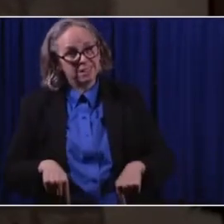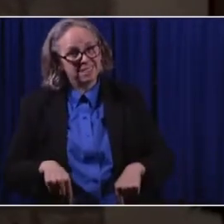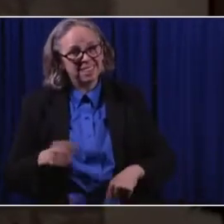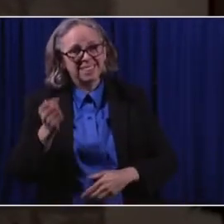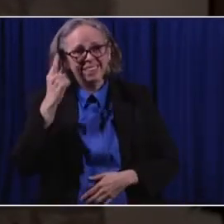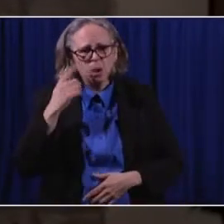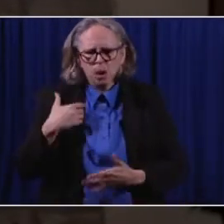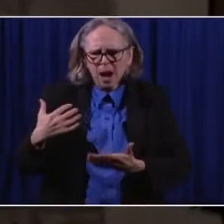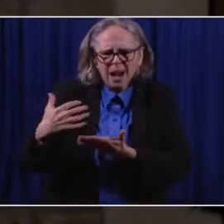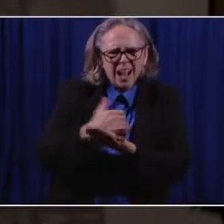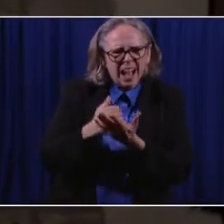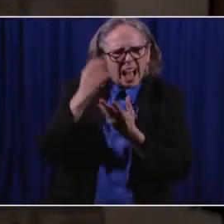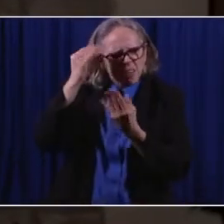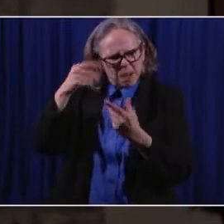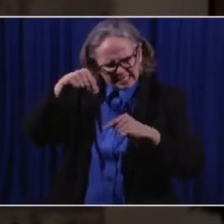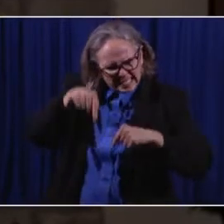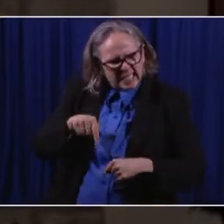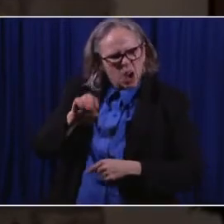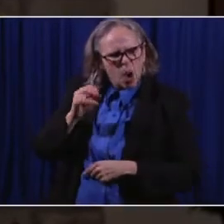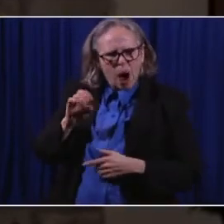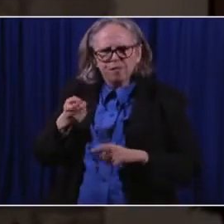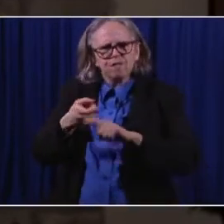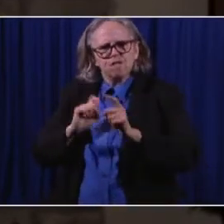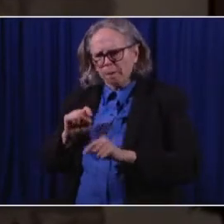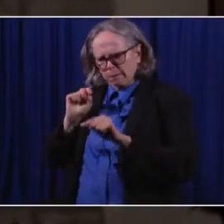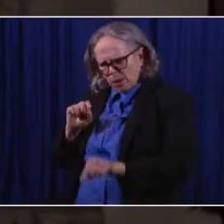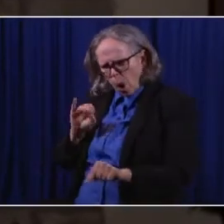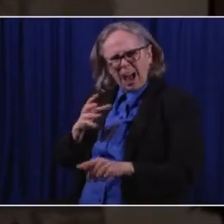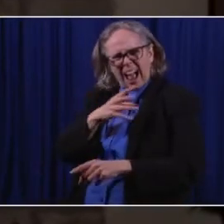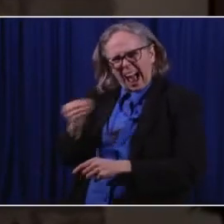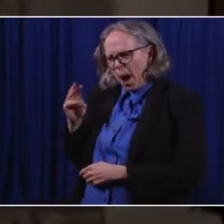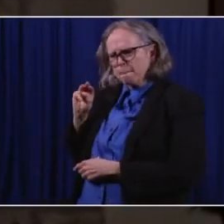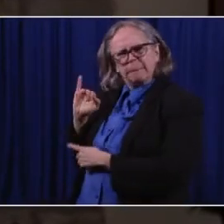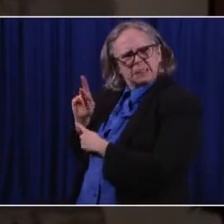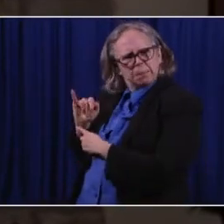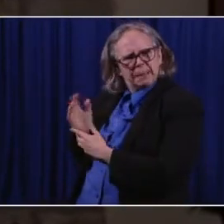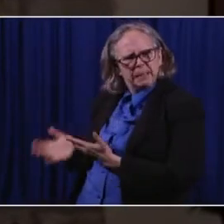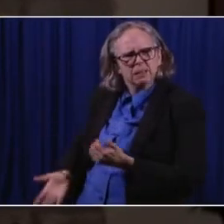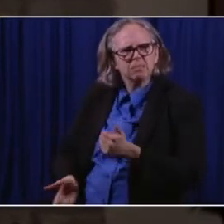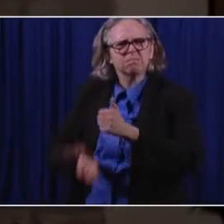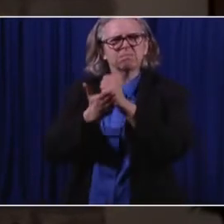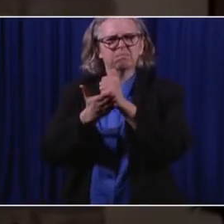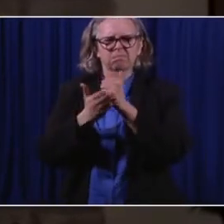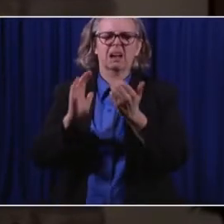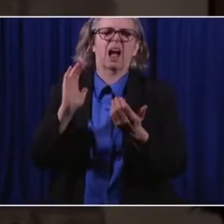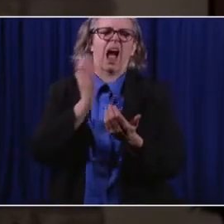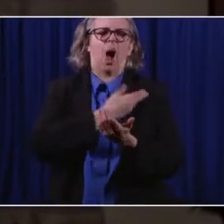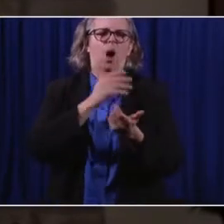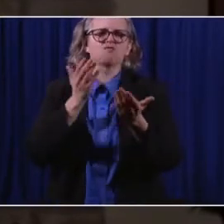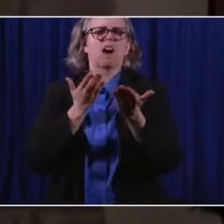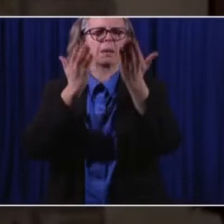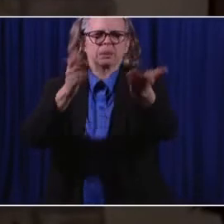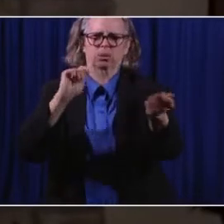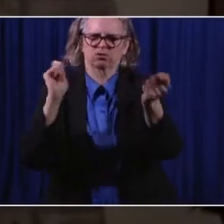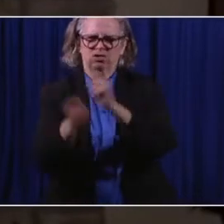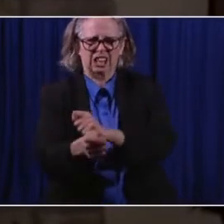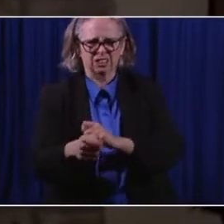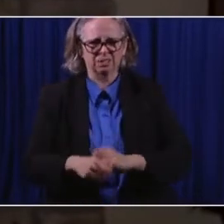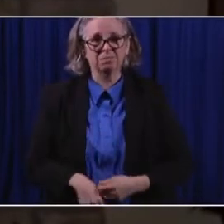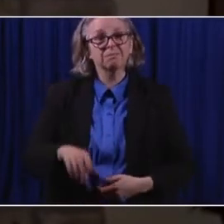have, we're changing our guidance and are no longer recommending that students who have been exposed to another COVID-positive student